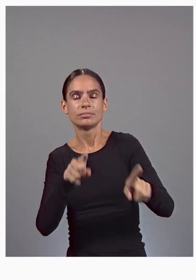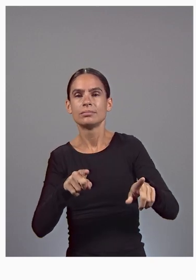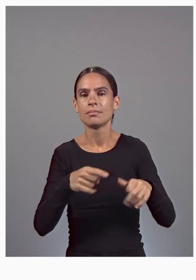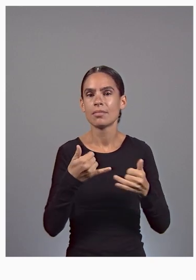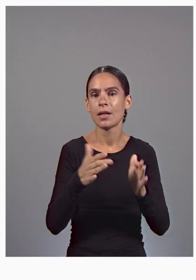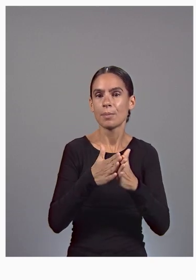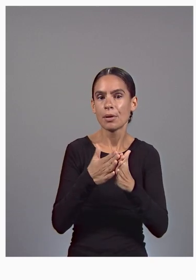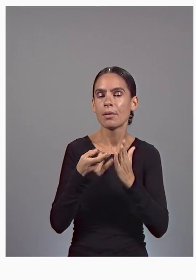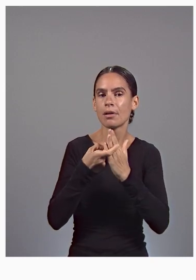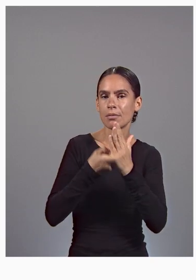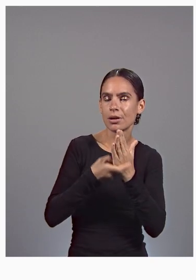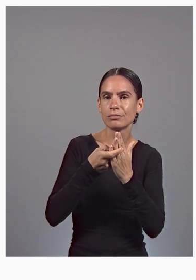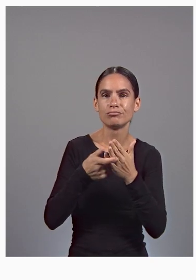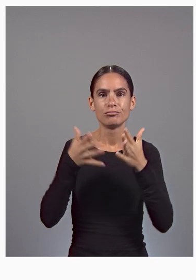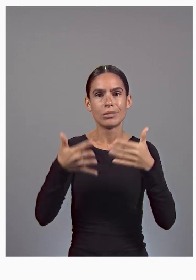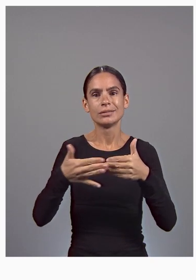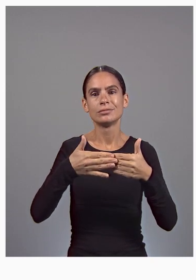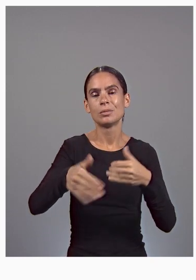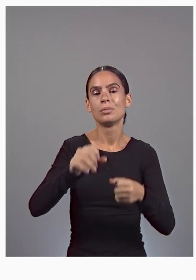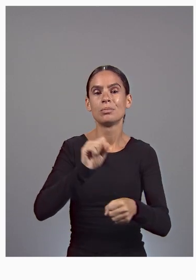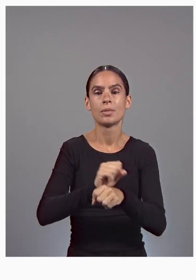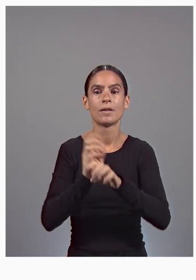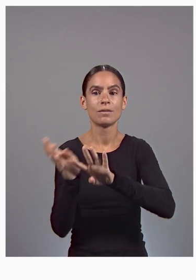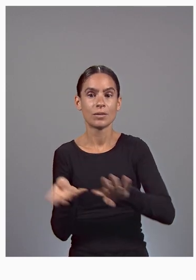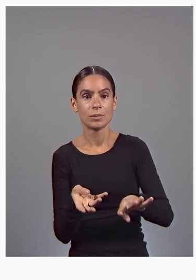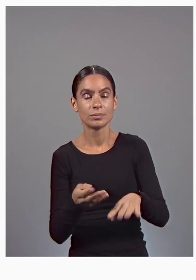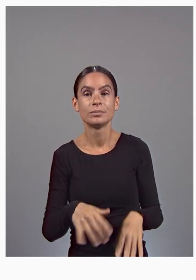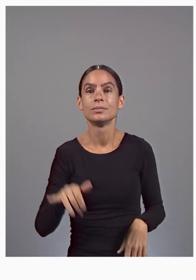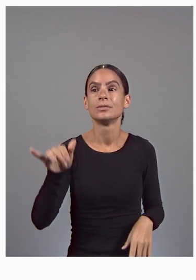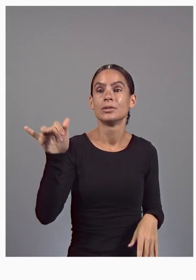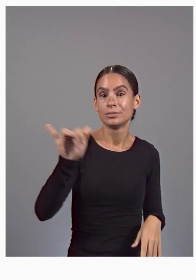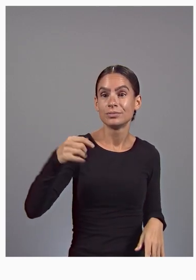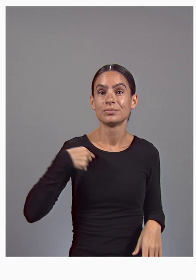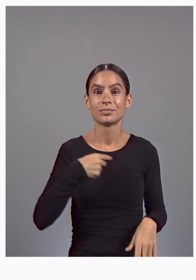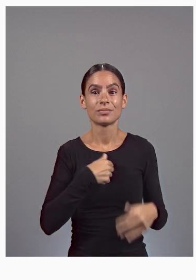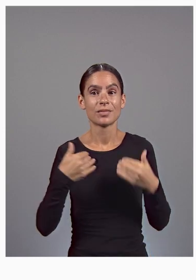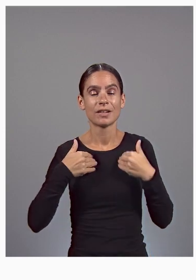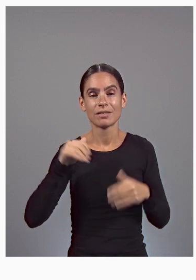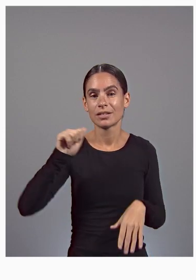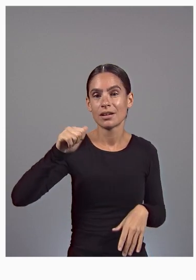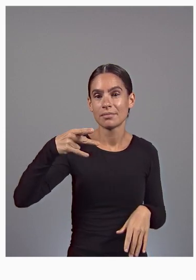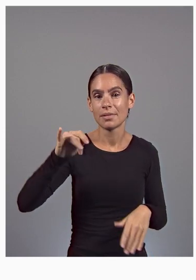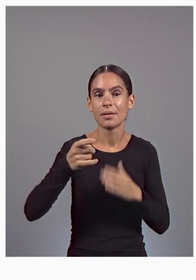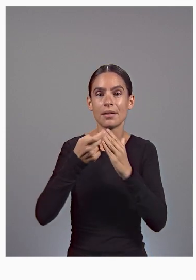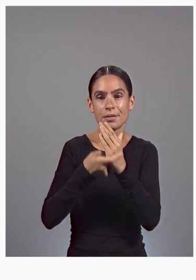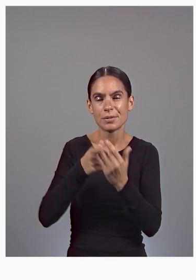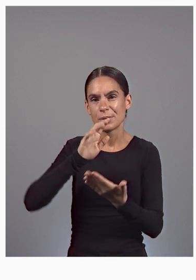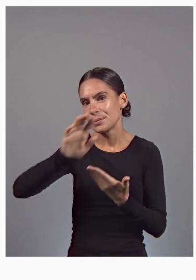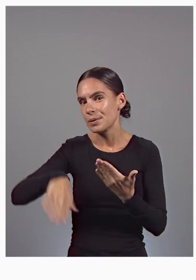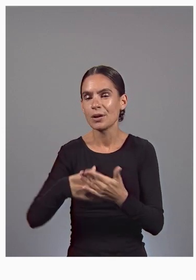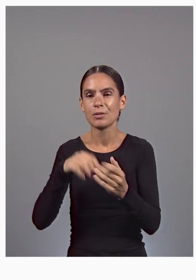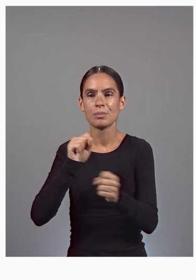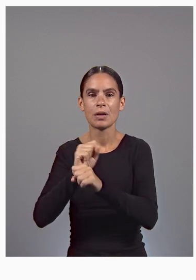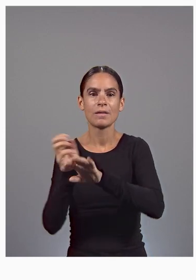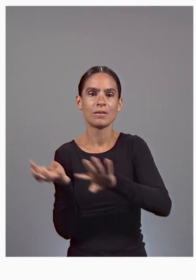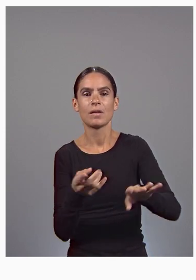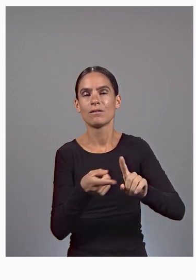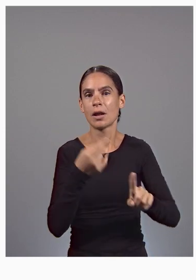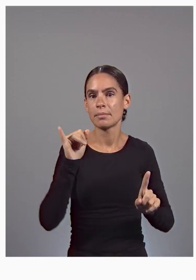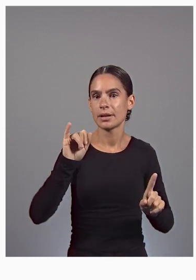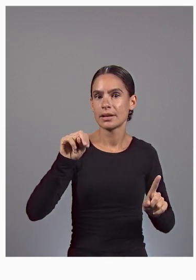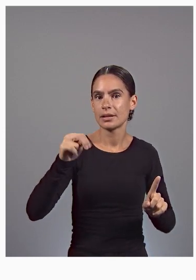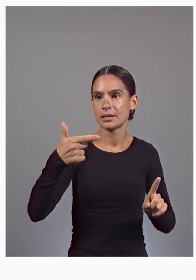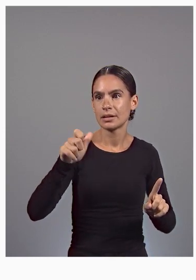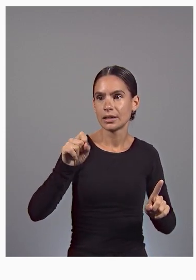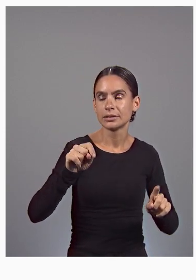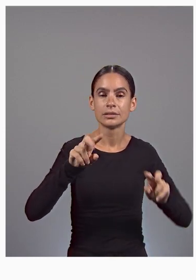of alert. And we also have APIs to automate this entire thing from ingest to analytics to response.